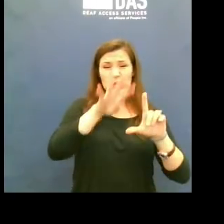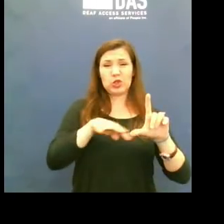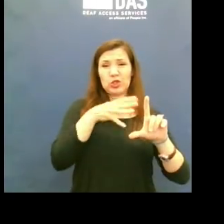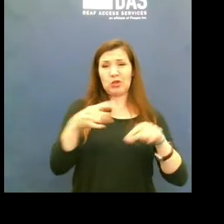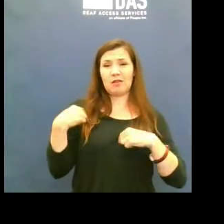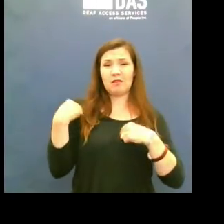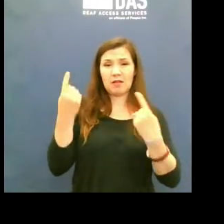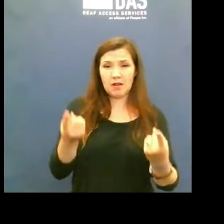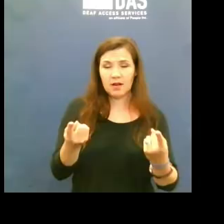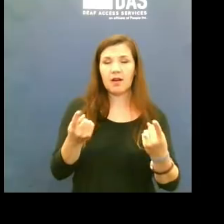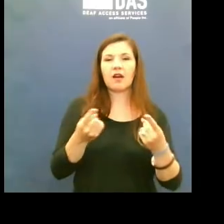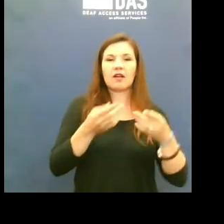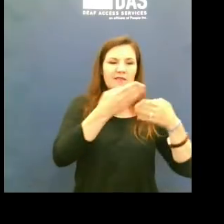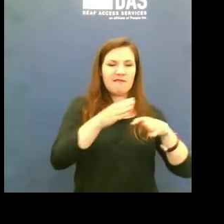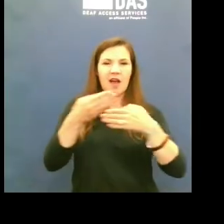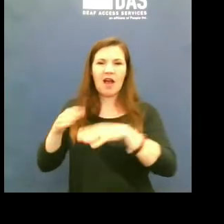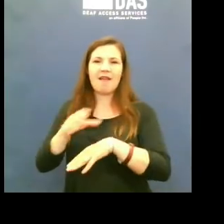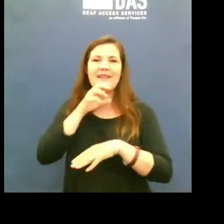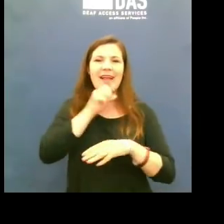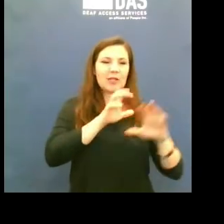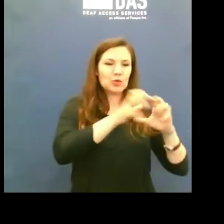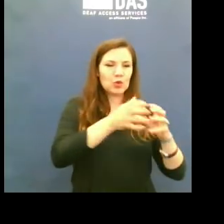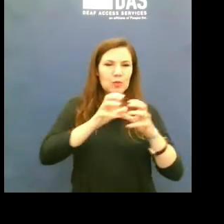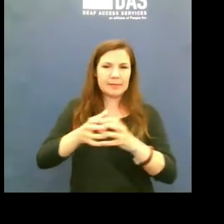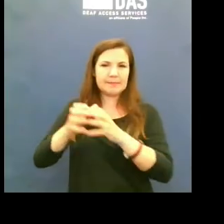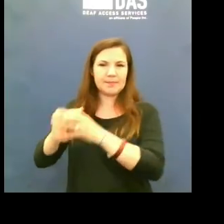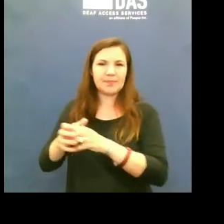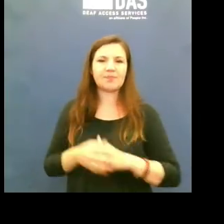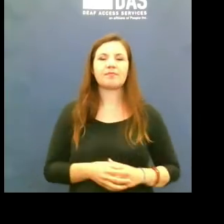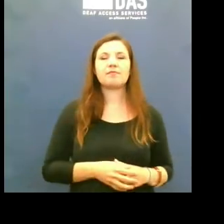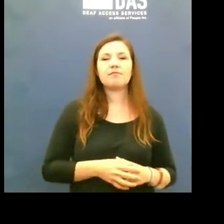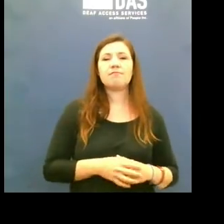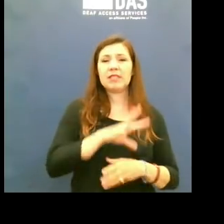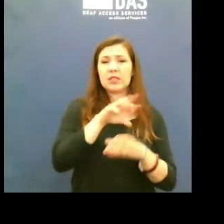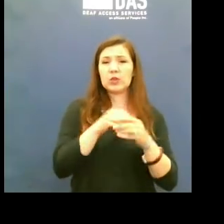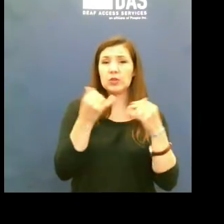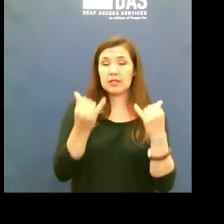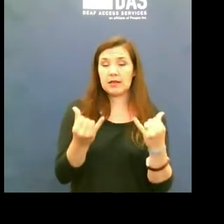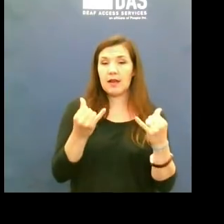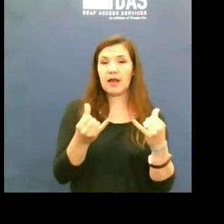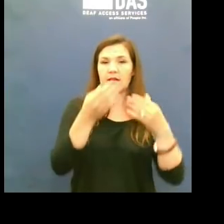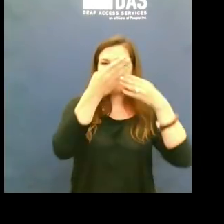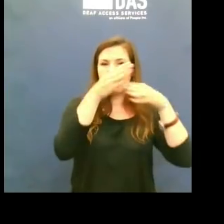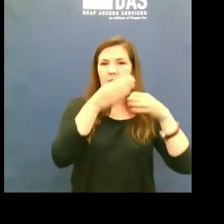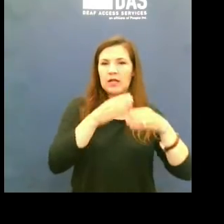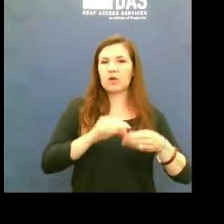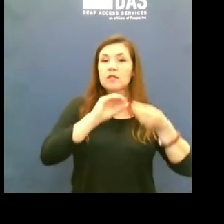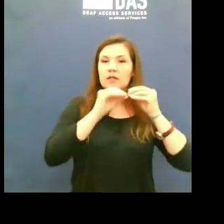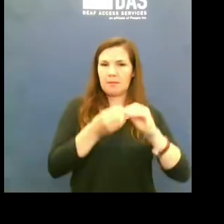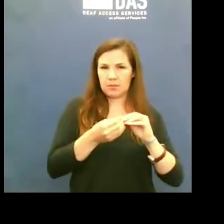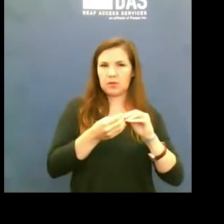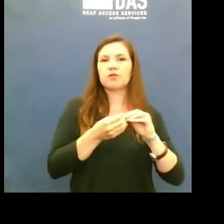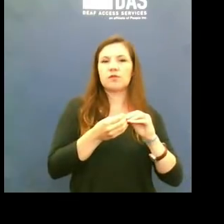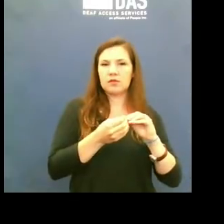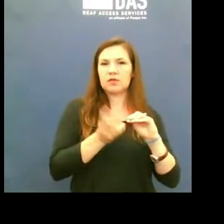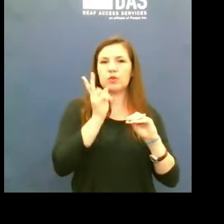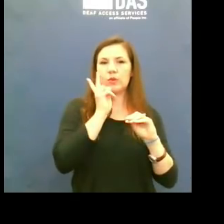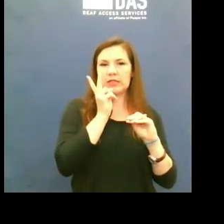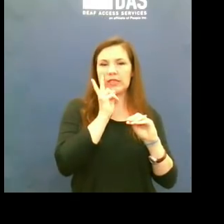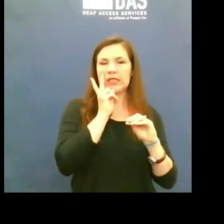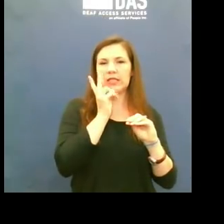the cases based on age grouping, but I wanted to include today the breakdown by numbers so you could actually